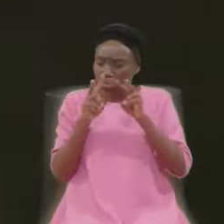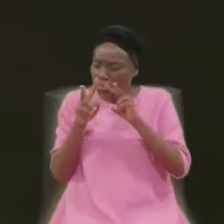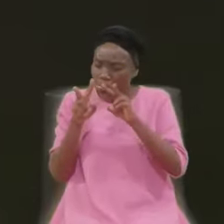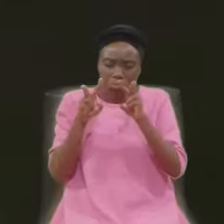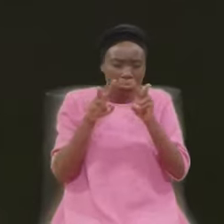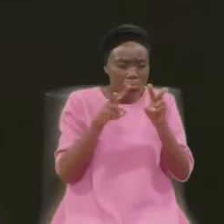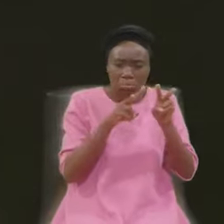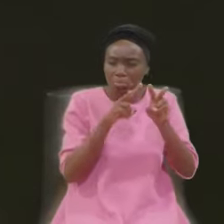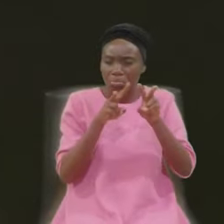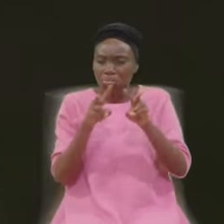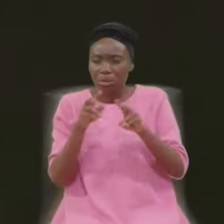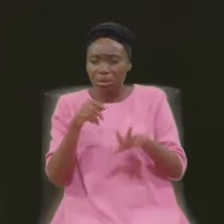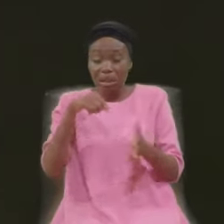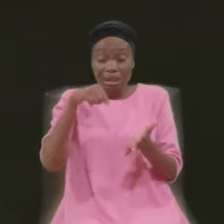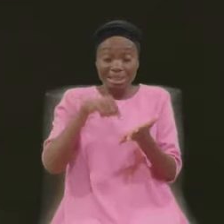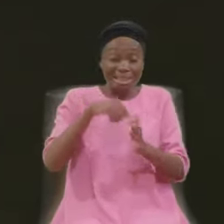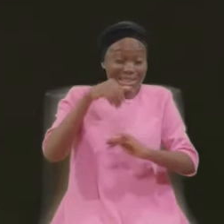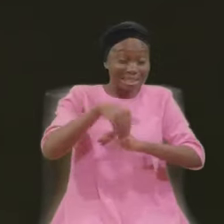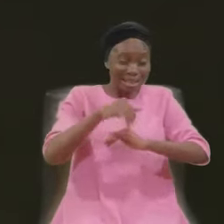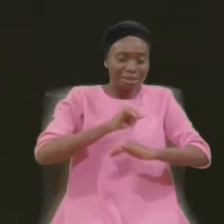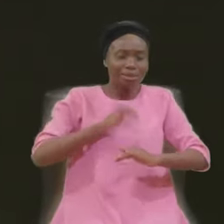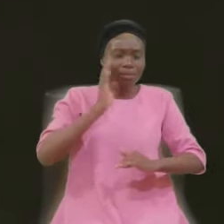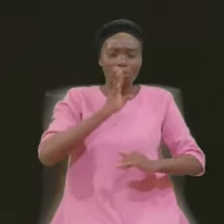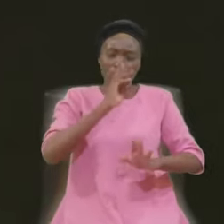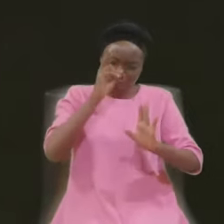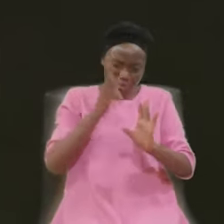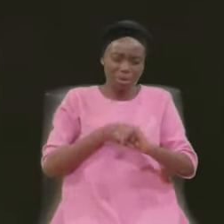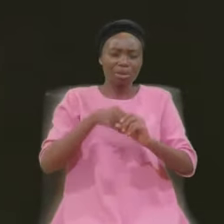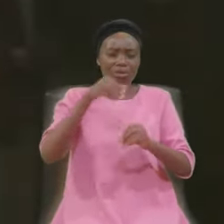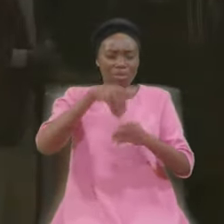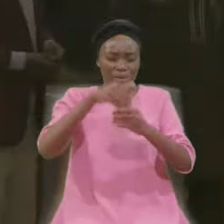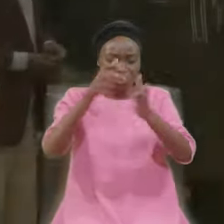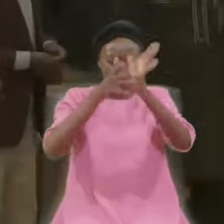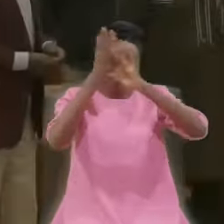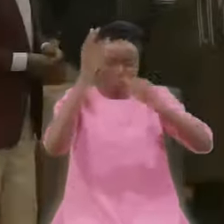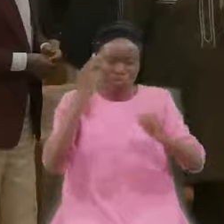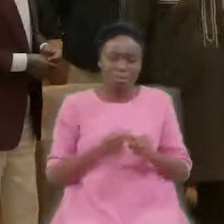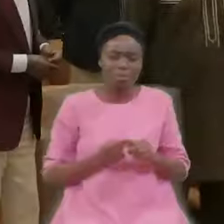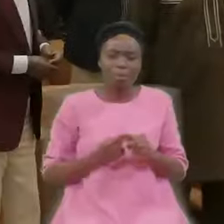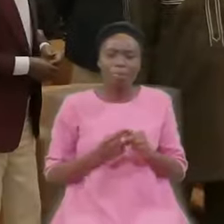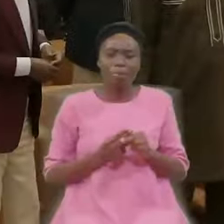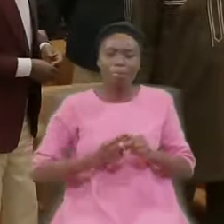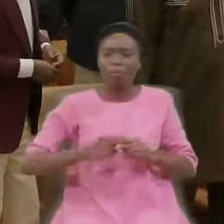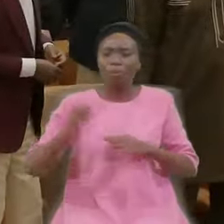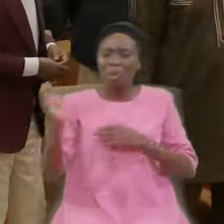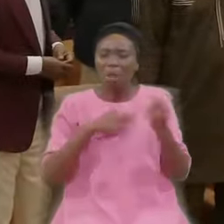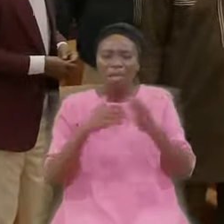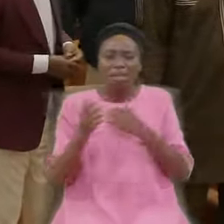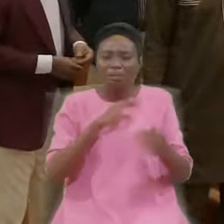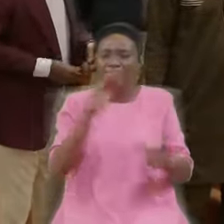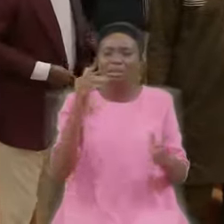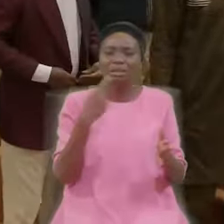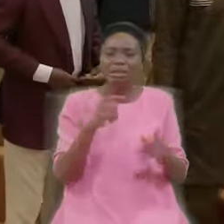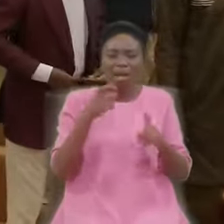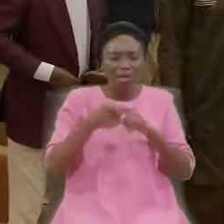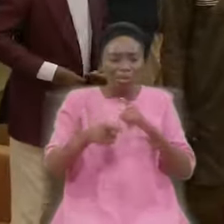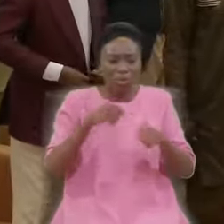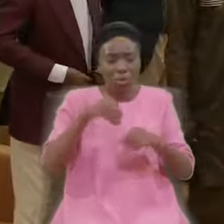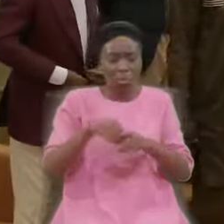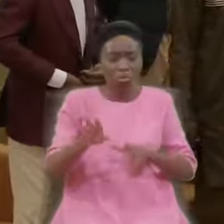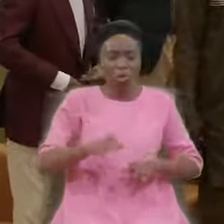This night I will be a partaker in the name of Jesus Christ. Whatever is the affliction in your